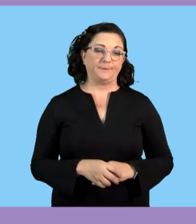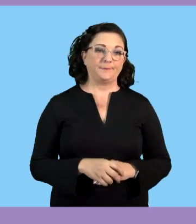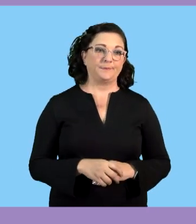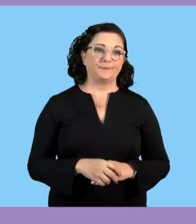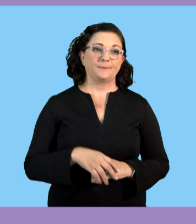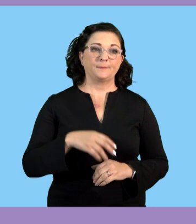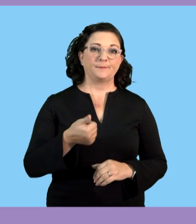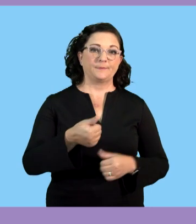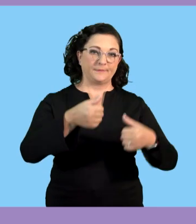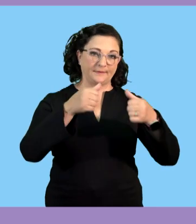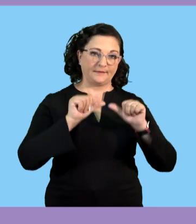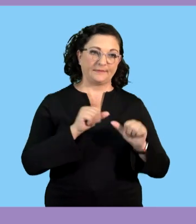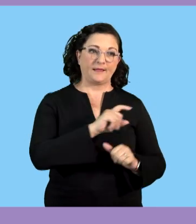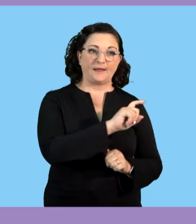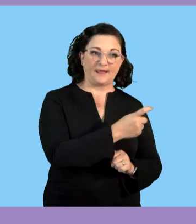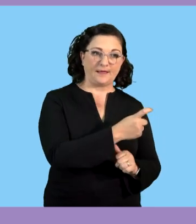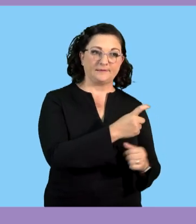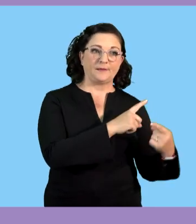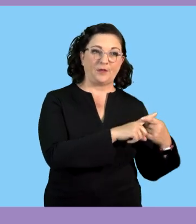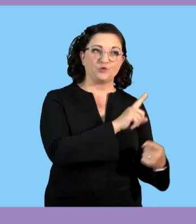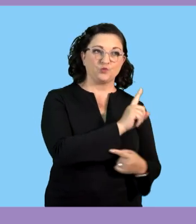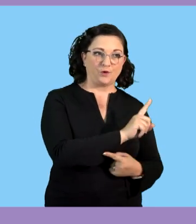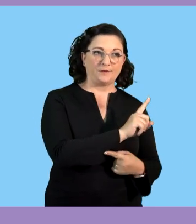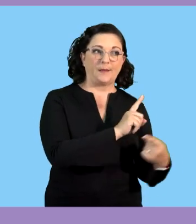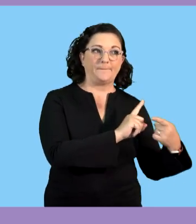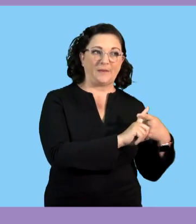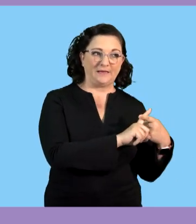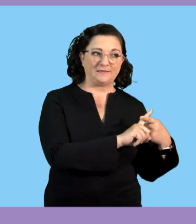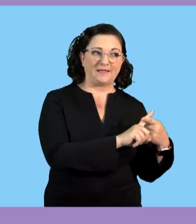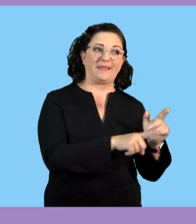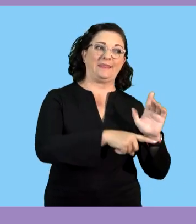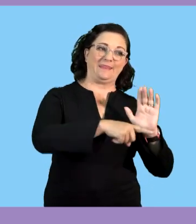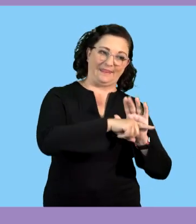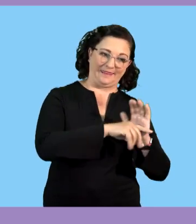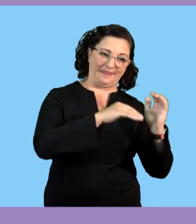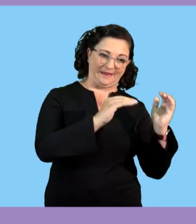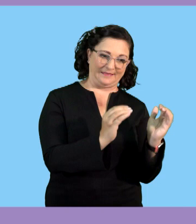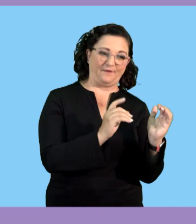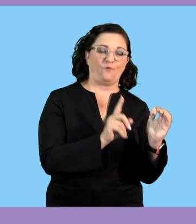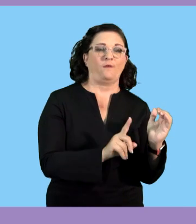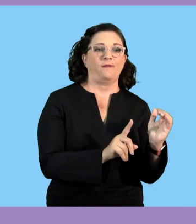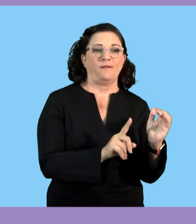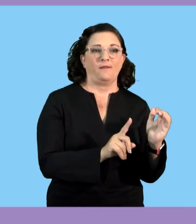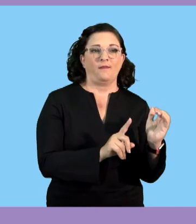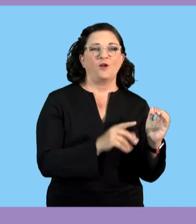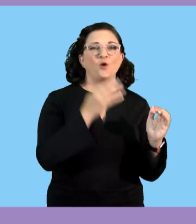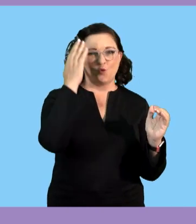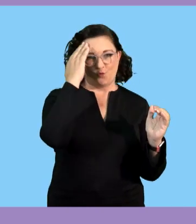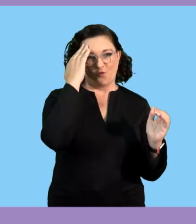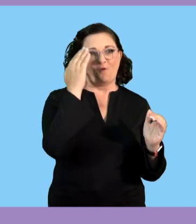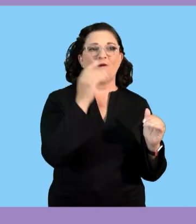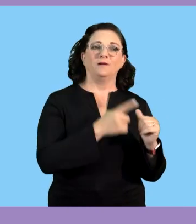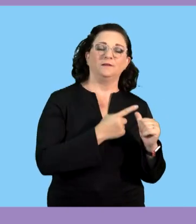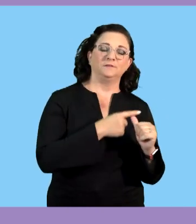going to happen there? This is going to be x plus 1 plus a negative 1. Now we know that 1 added to a negative 1 will